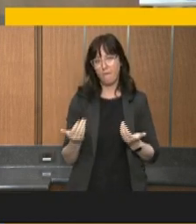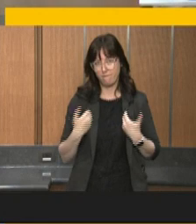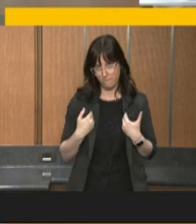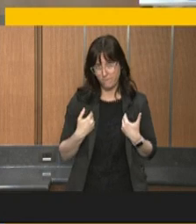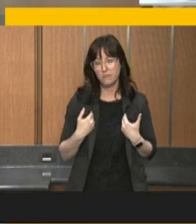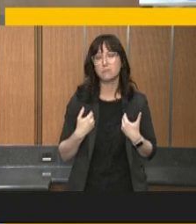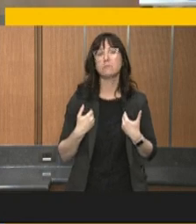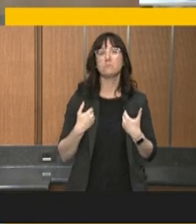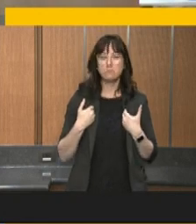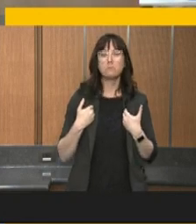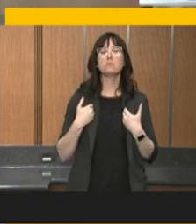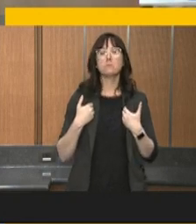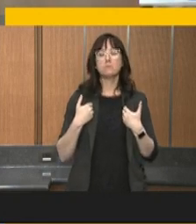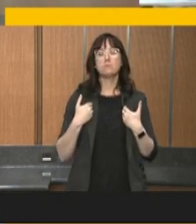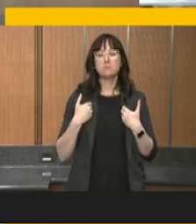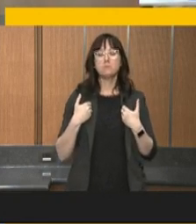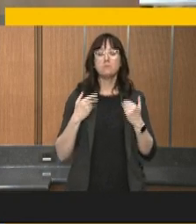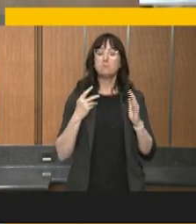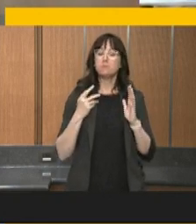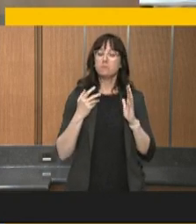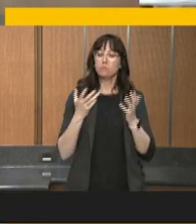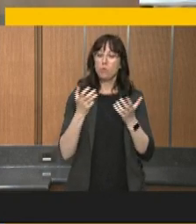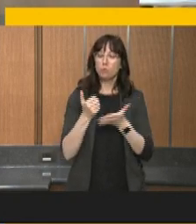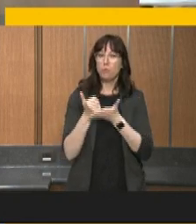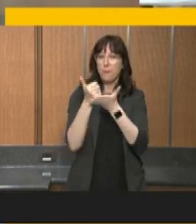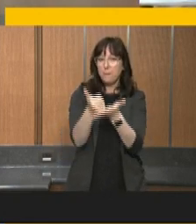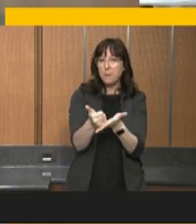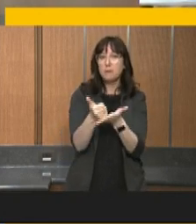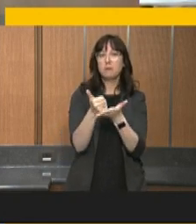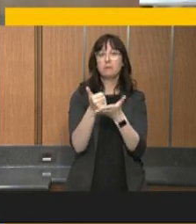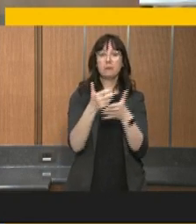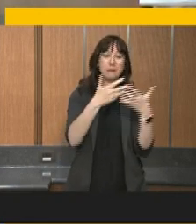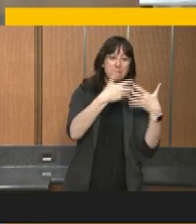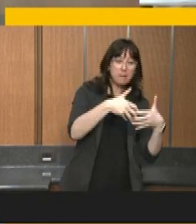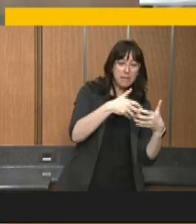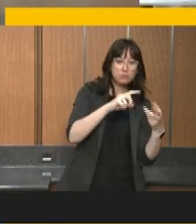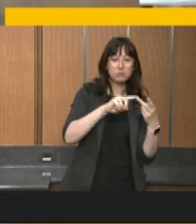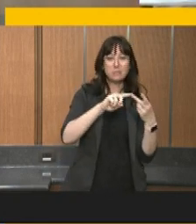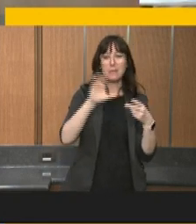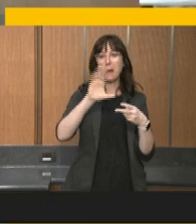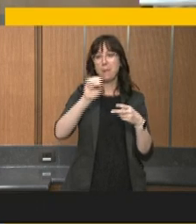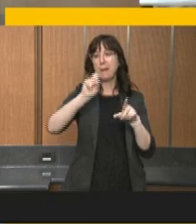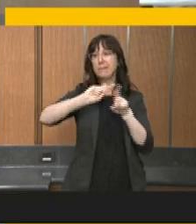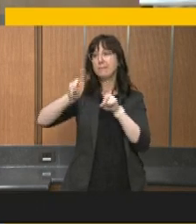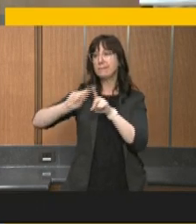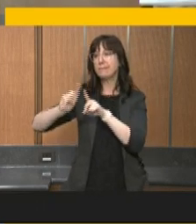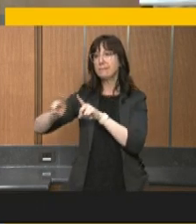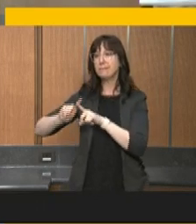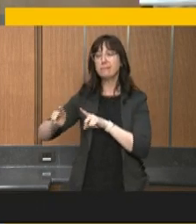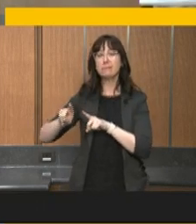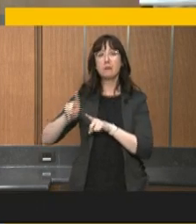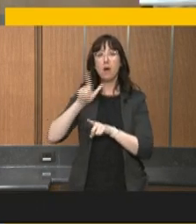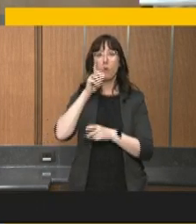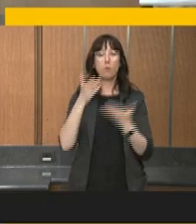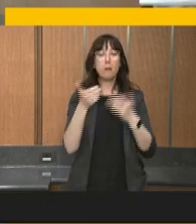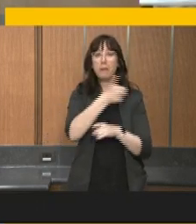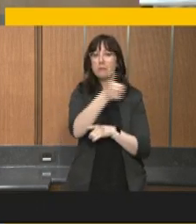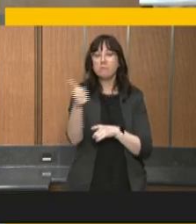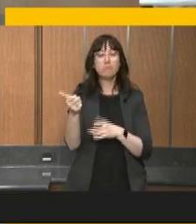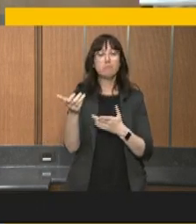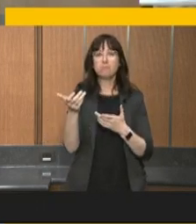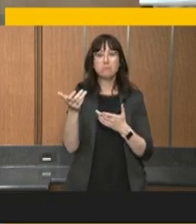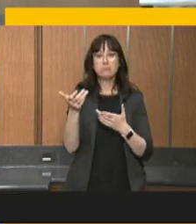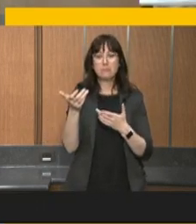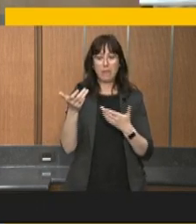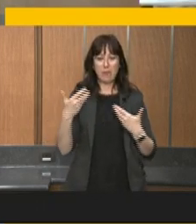to in some cases, help factories and other manufacturers who maybe are not able to make the things